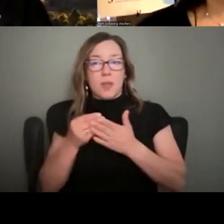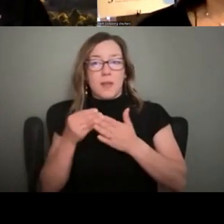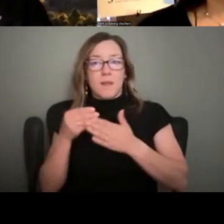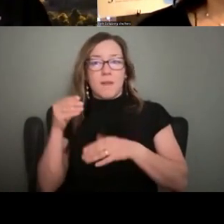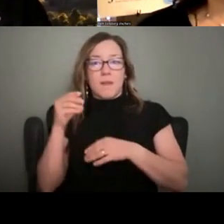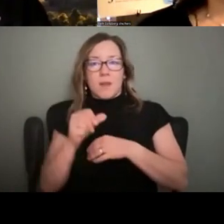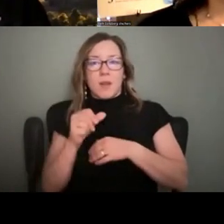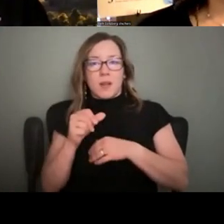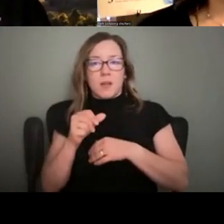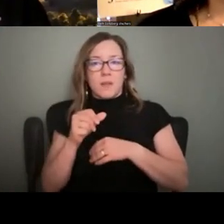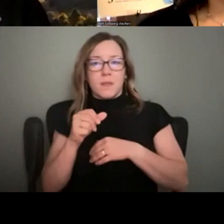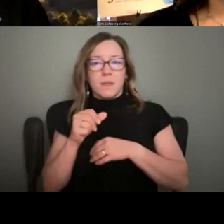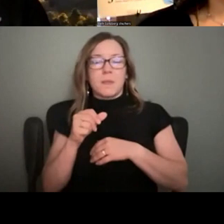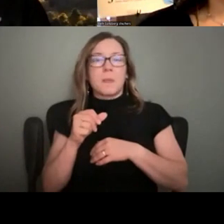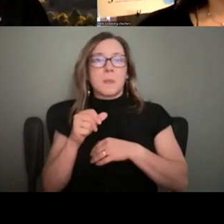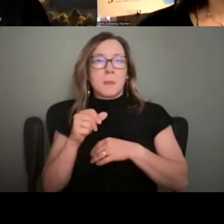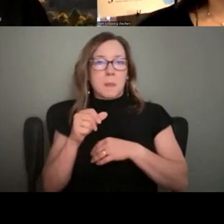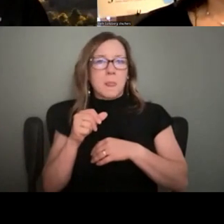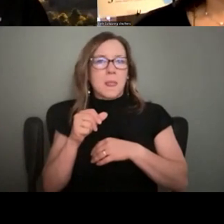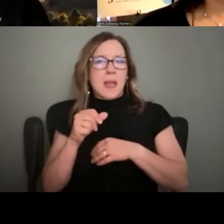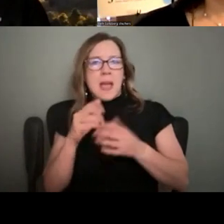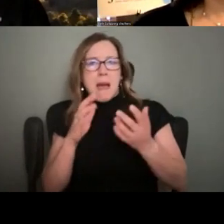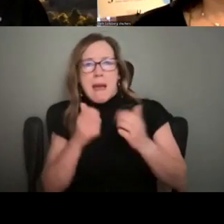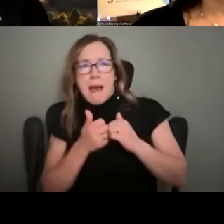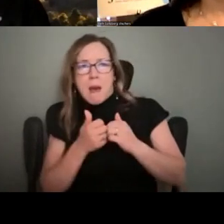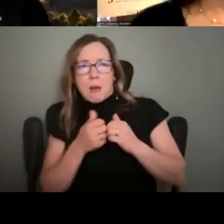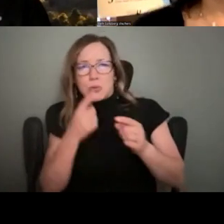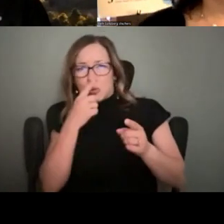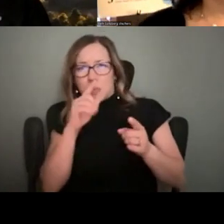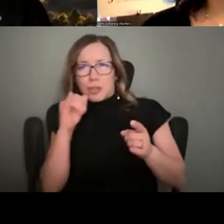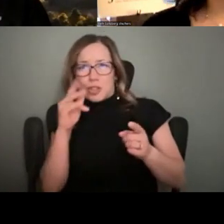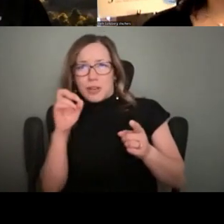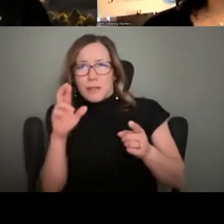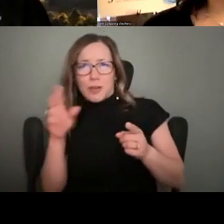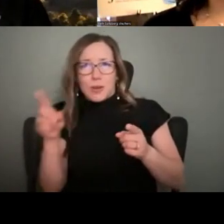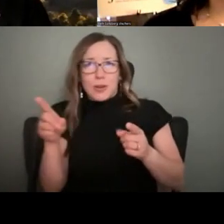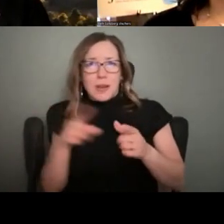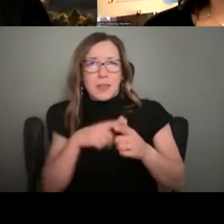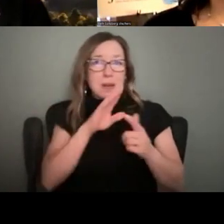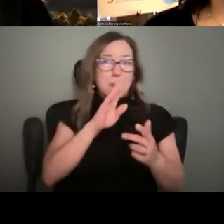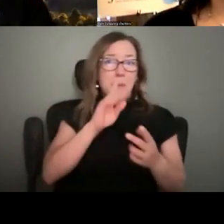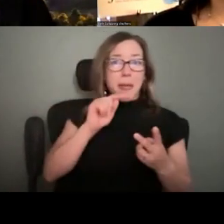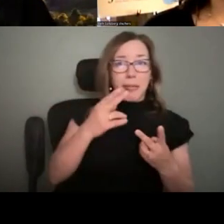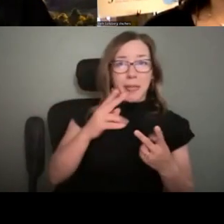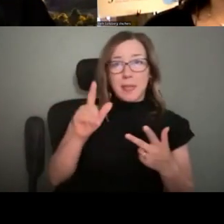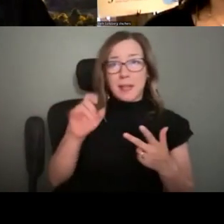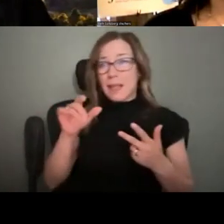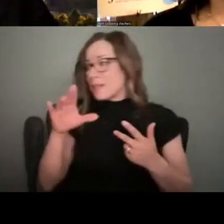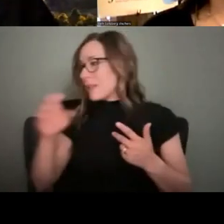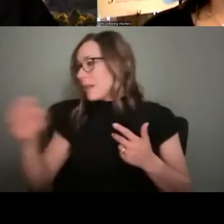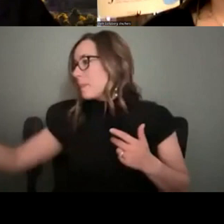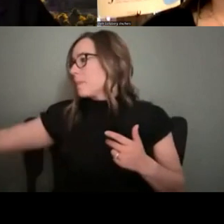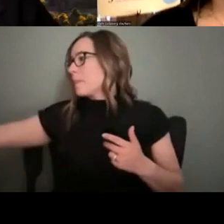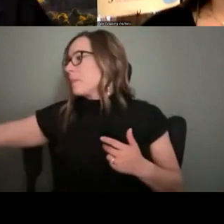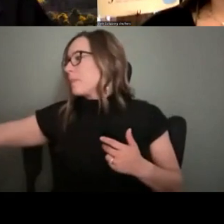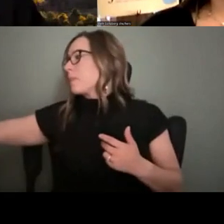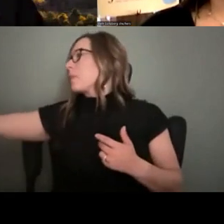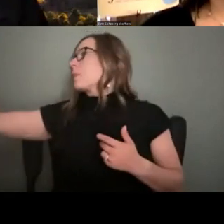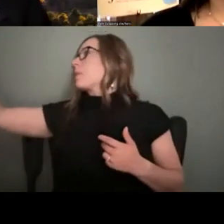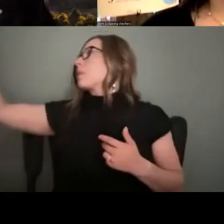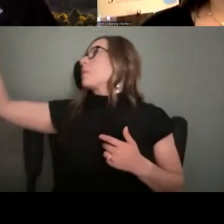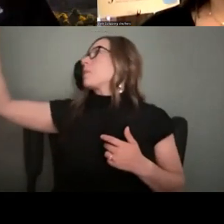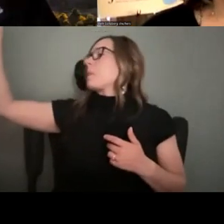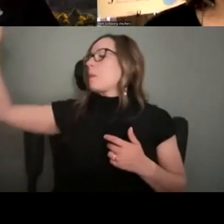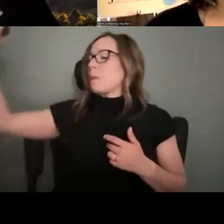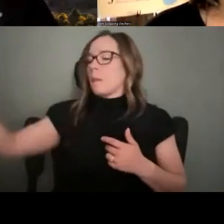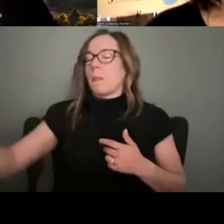back to you, would you mind starting us off with this? And then we can go Beth and Leslie again. Sure. We use a variety